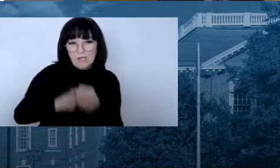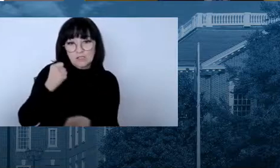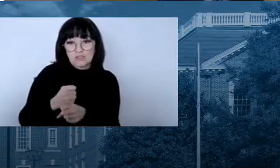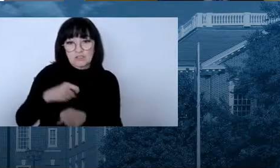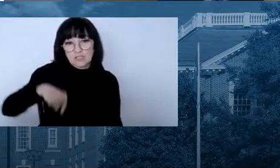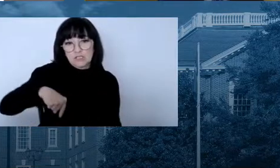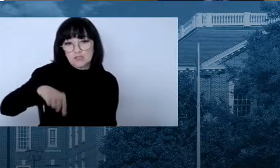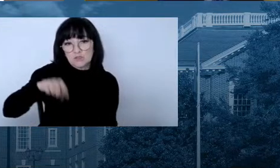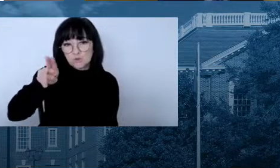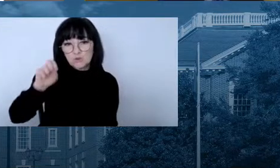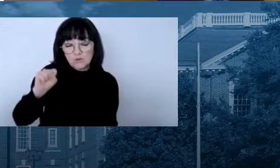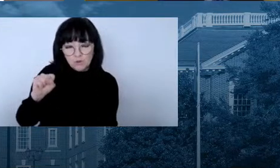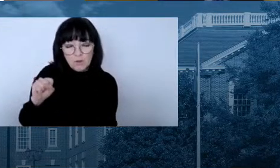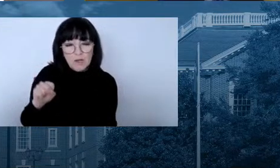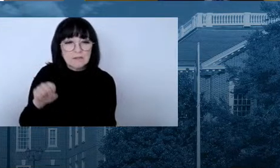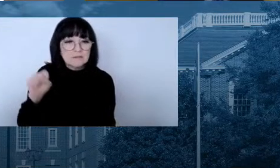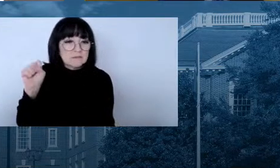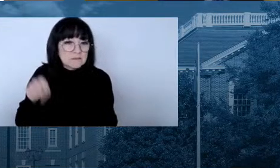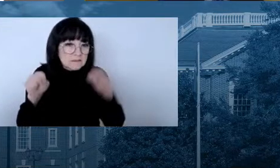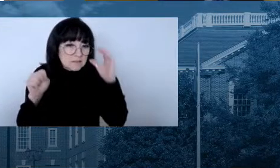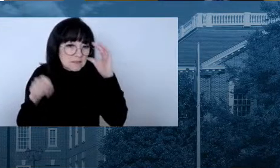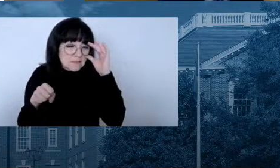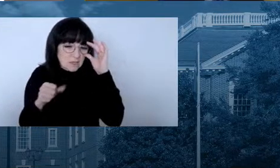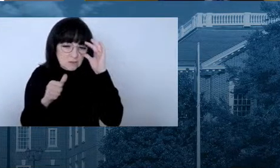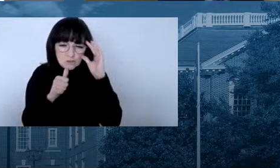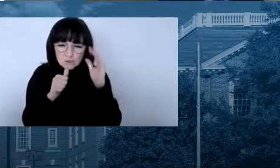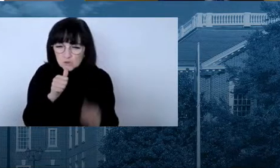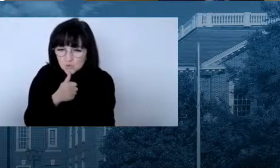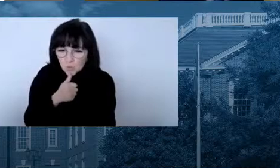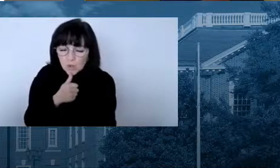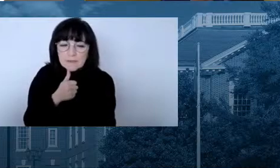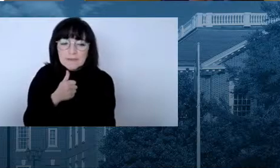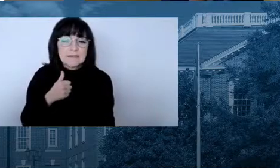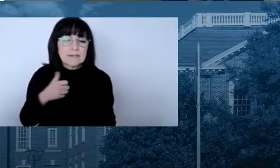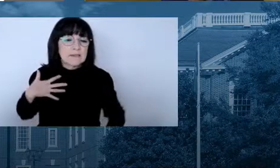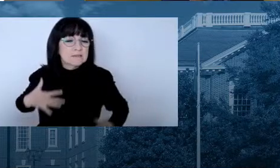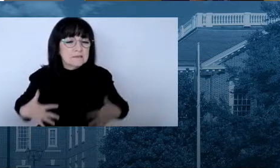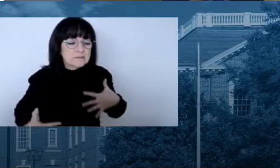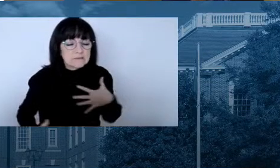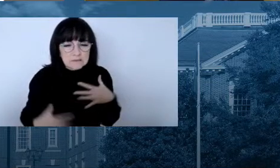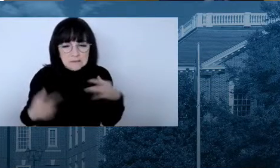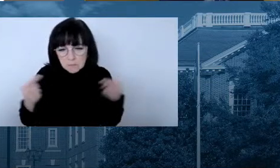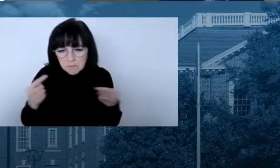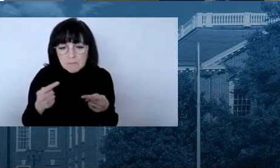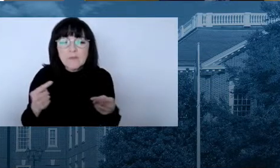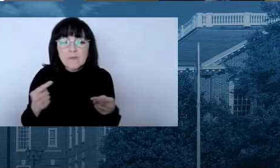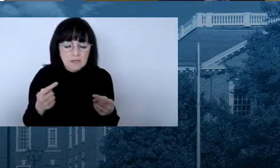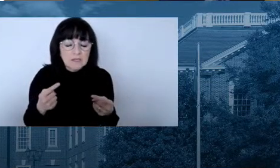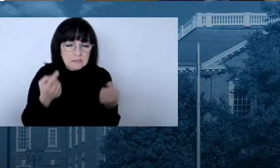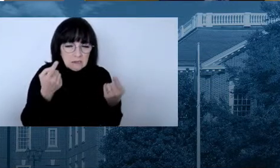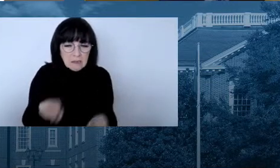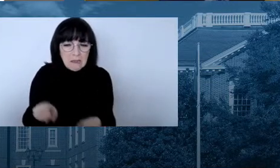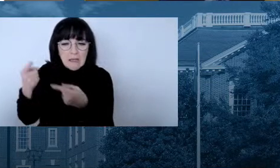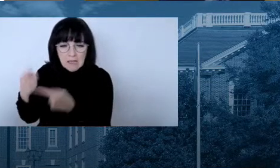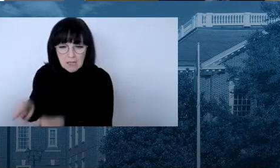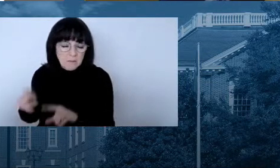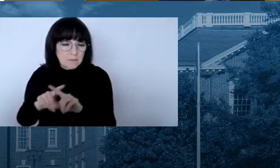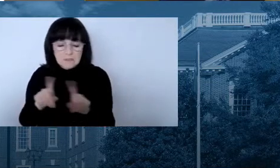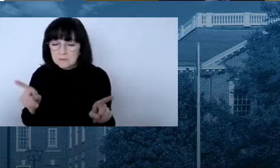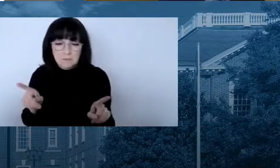again, mild soreness and a little bit of achiness is not uncommon, but significant side effects are extremely rare.